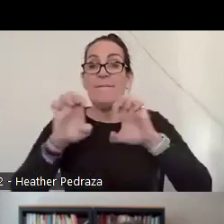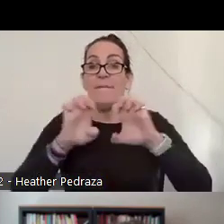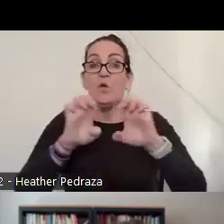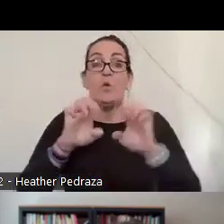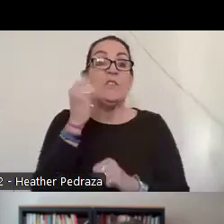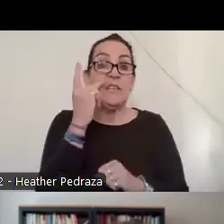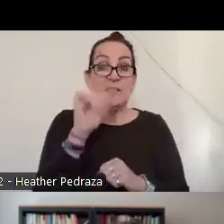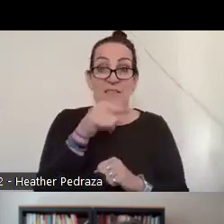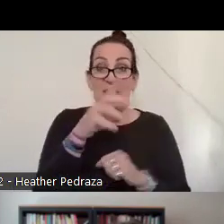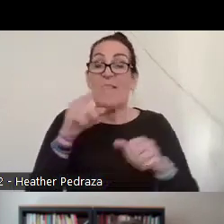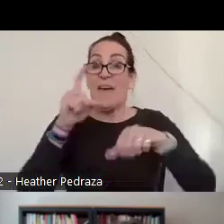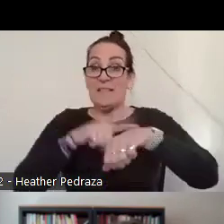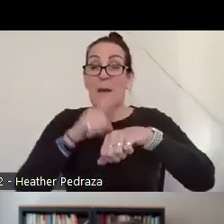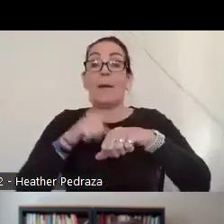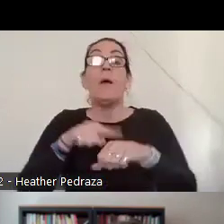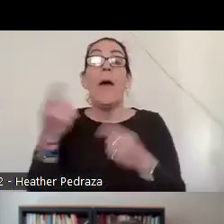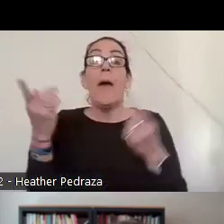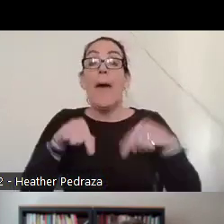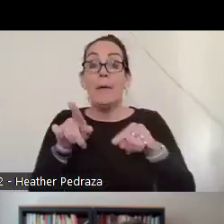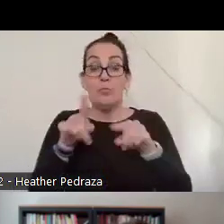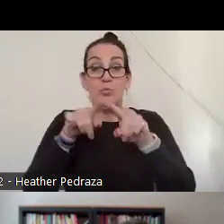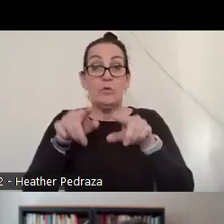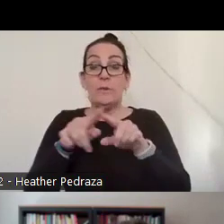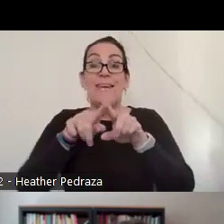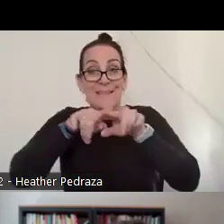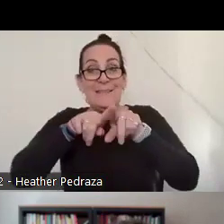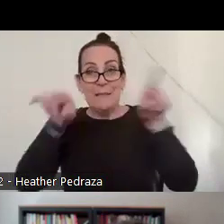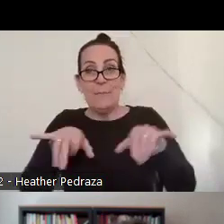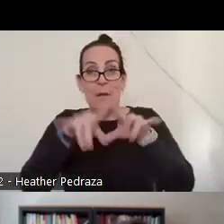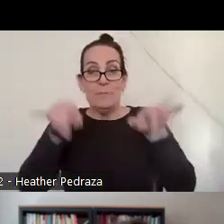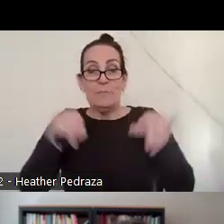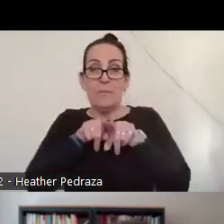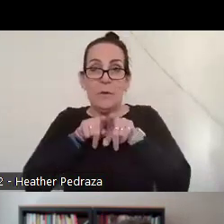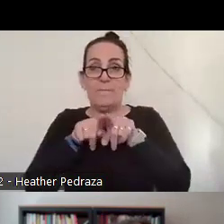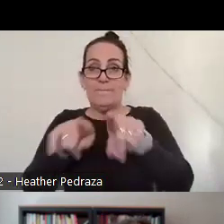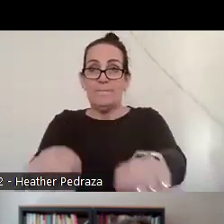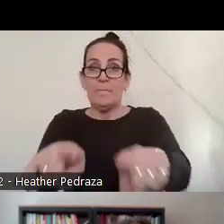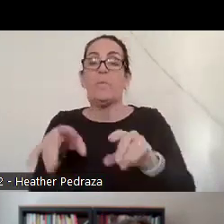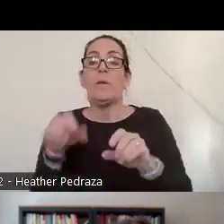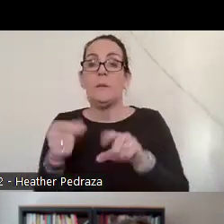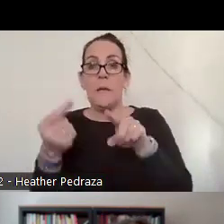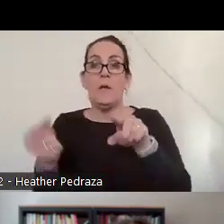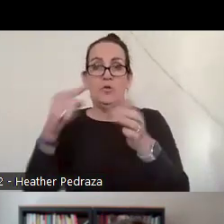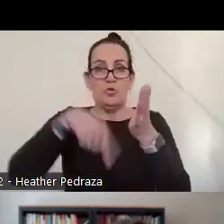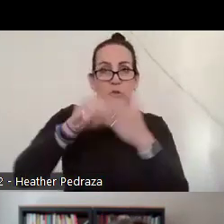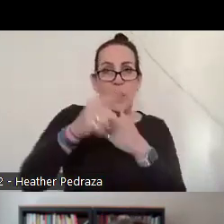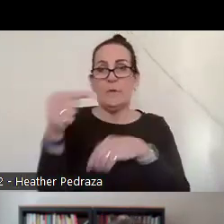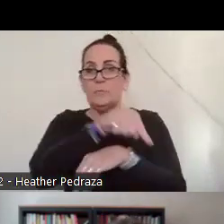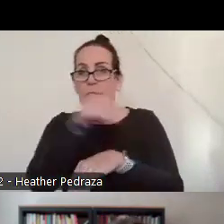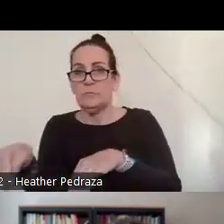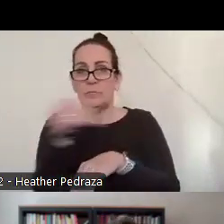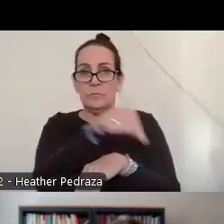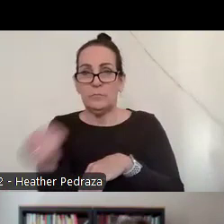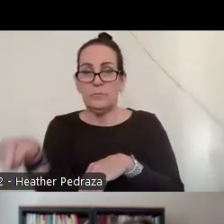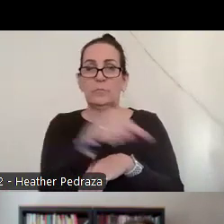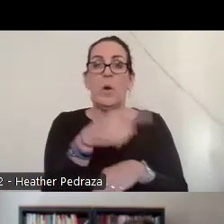we are running these 2 phases concurrently so we can sort of continually cross-check and validate what we're both learning from the